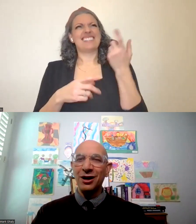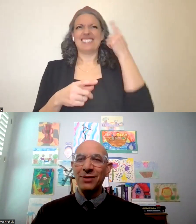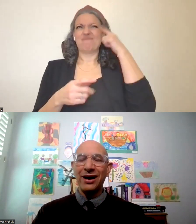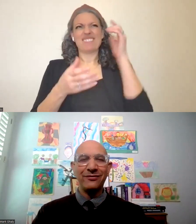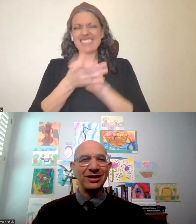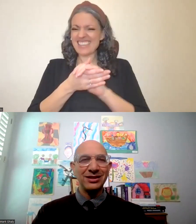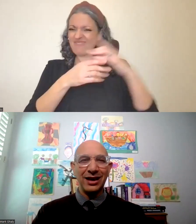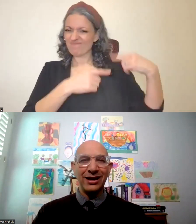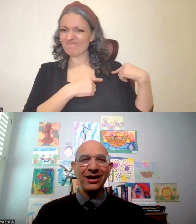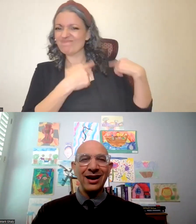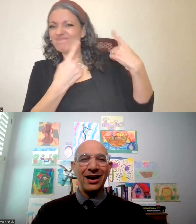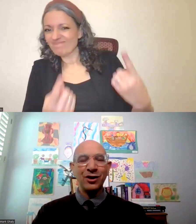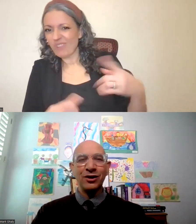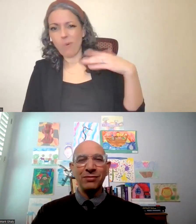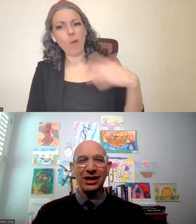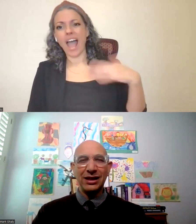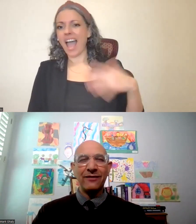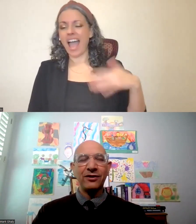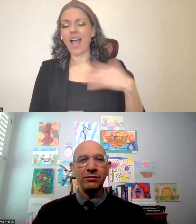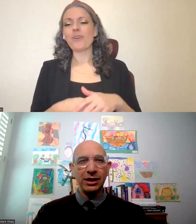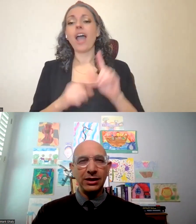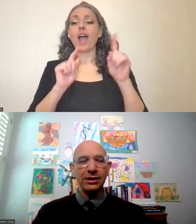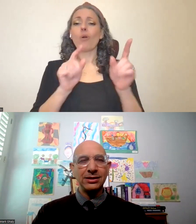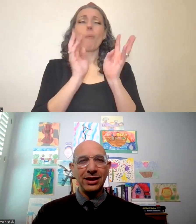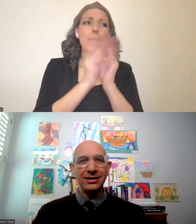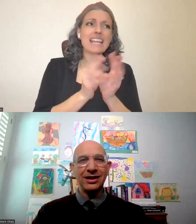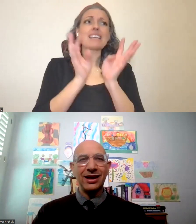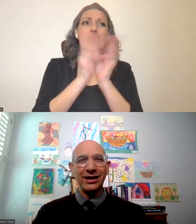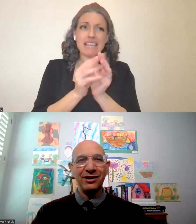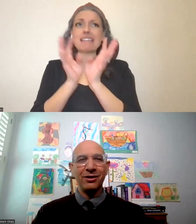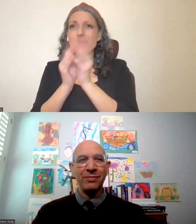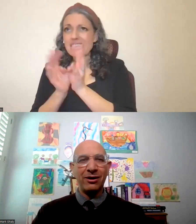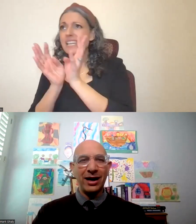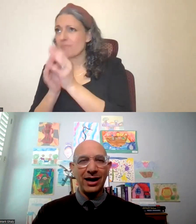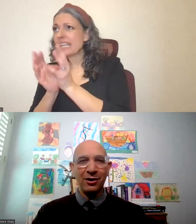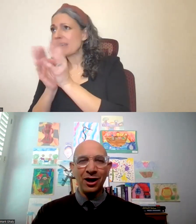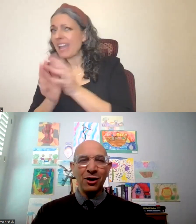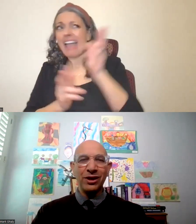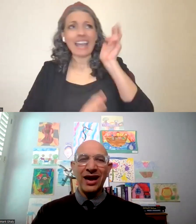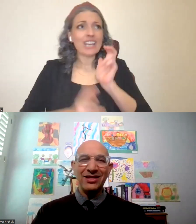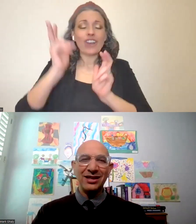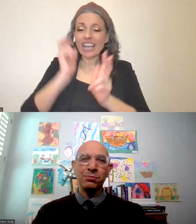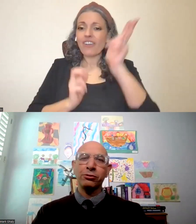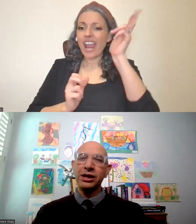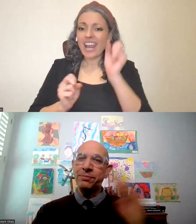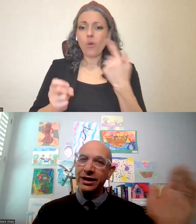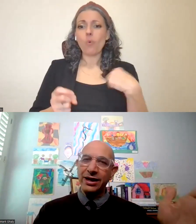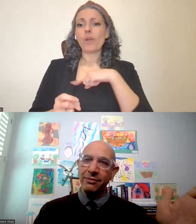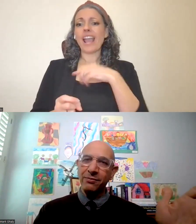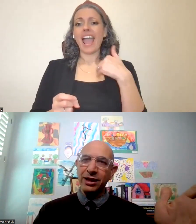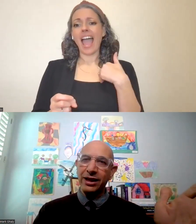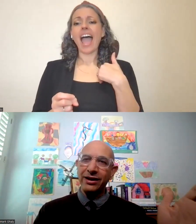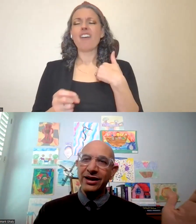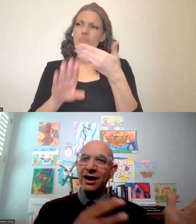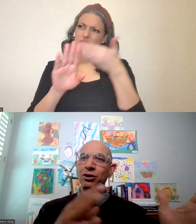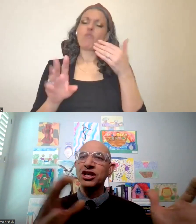we've come. I have to say, I go to meeting after meeting these days, and I hear about how we had this